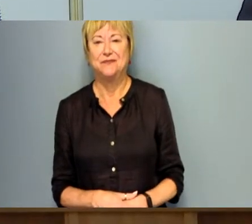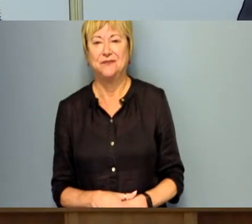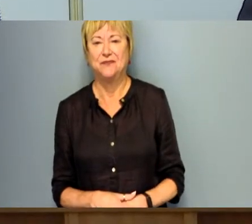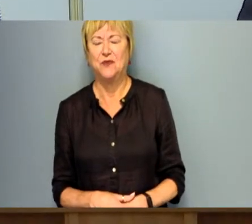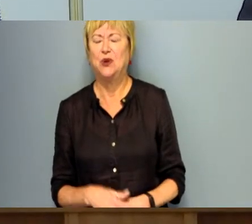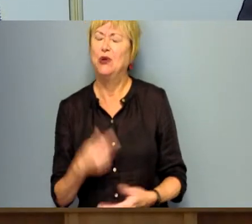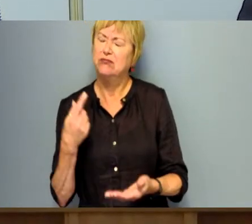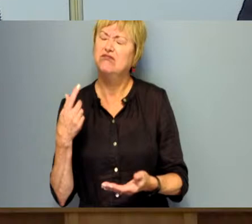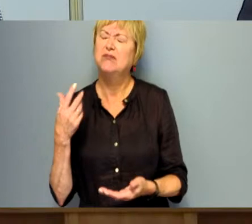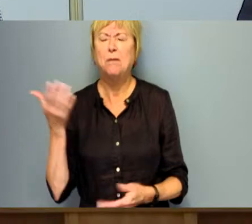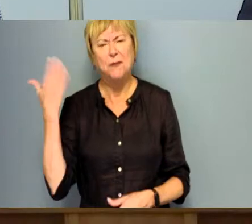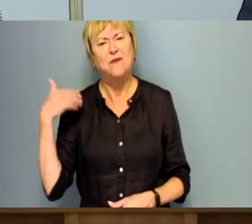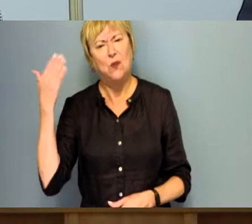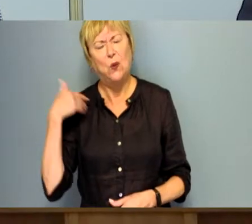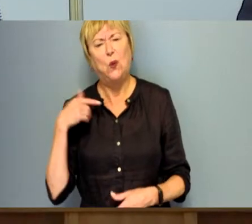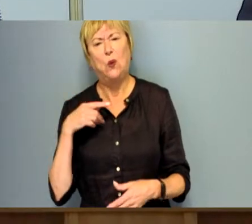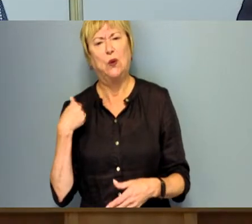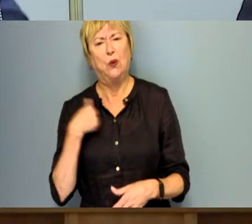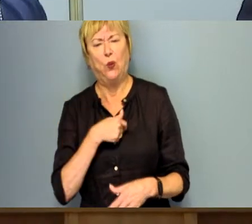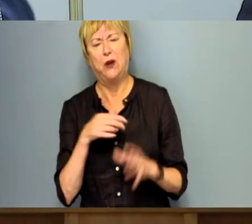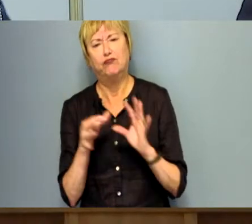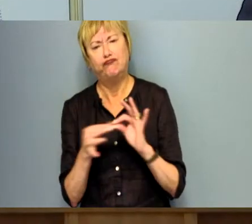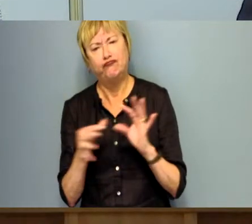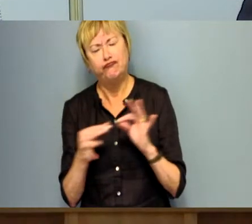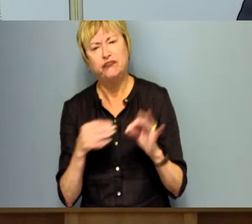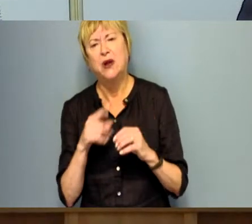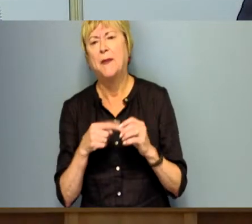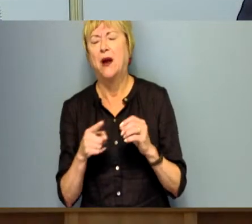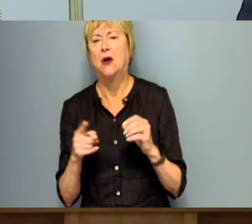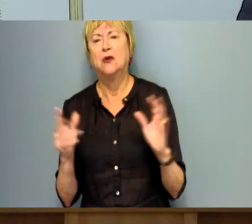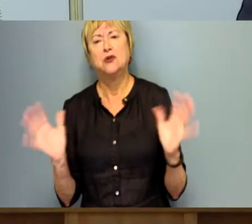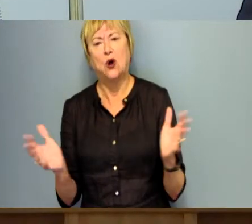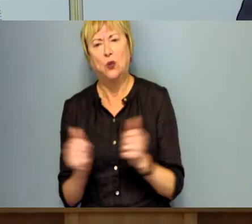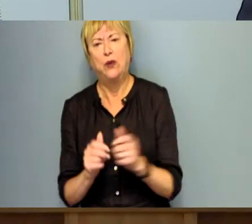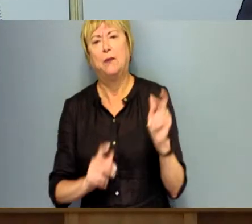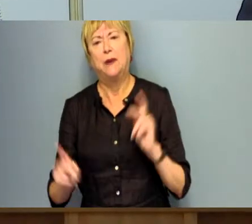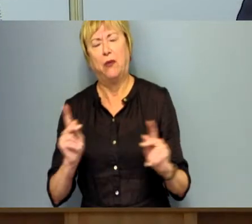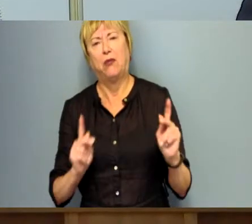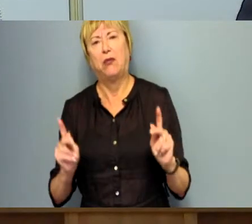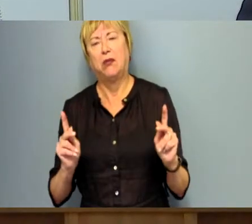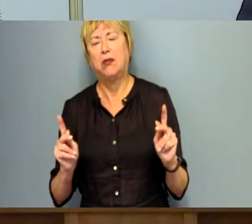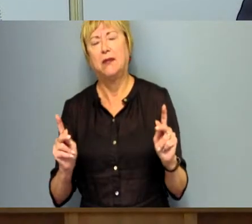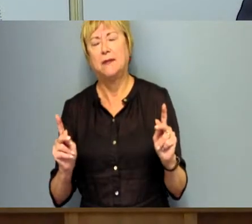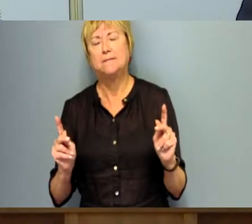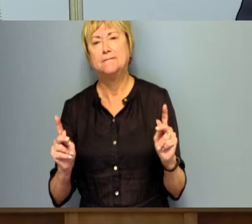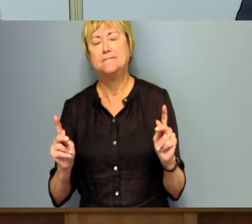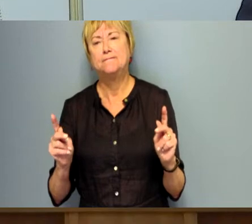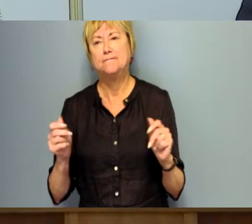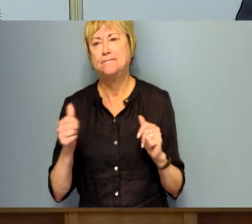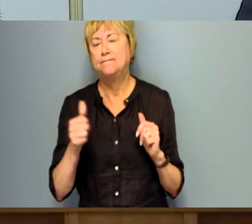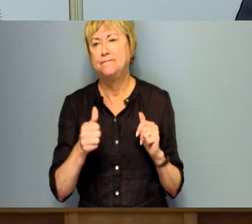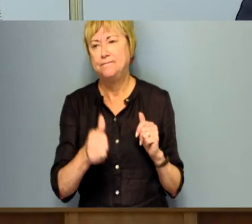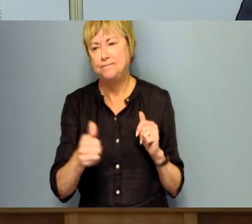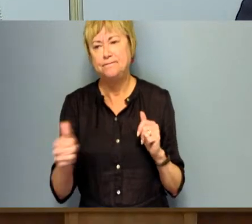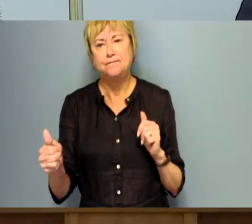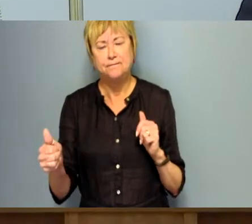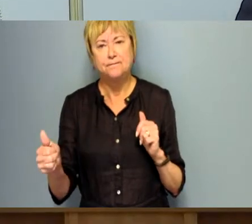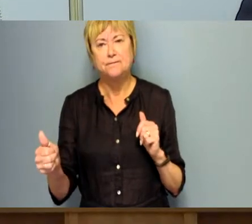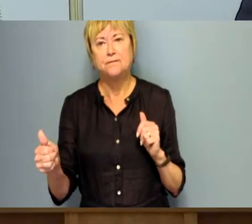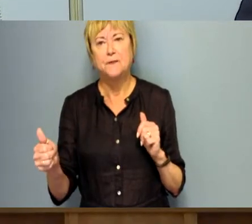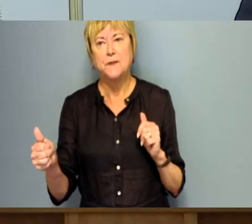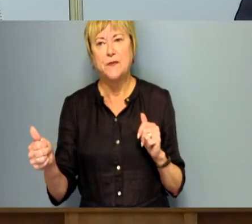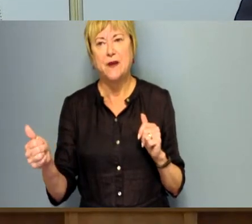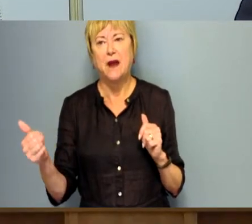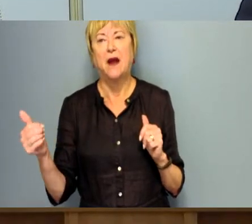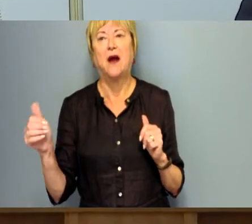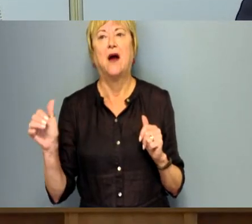earlier about the fact that had a conversation with people who were someone who were reminding myself of when